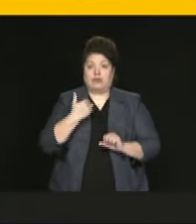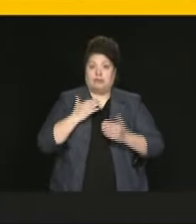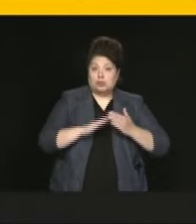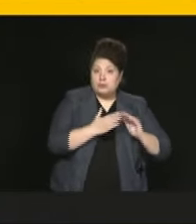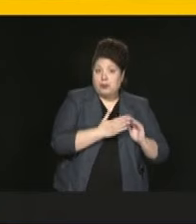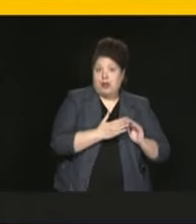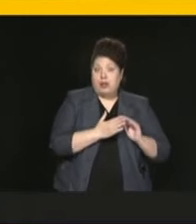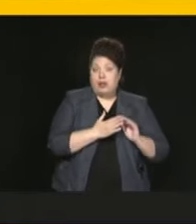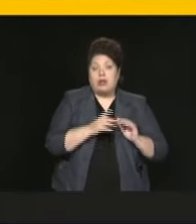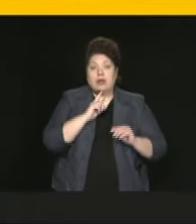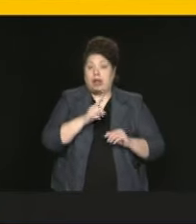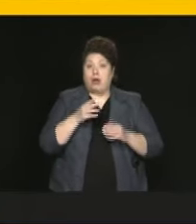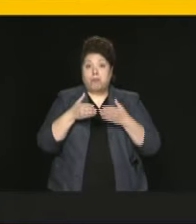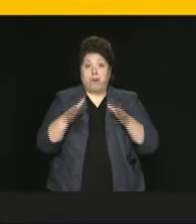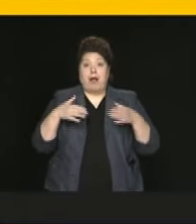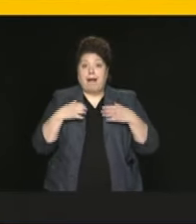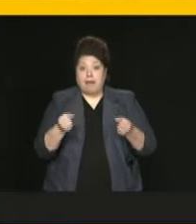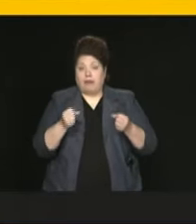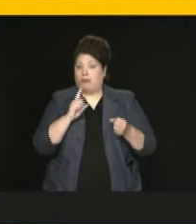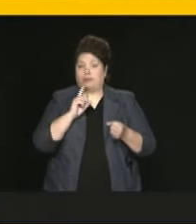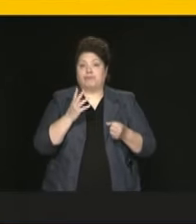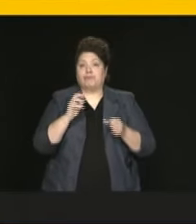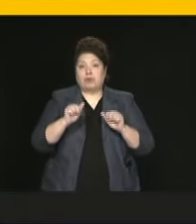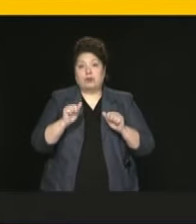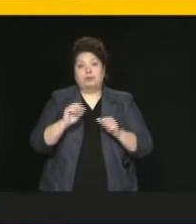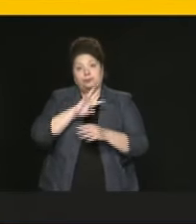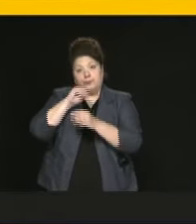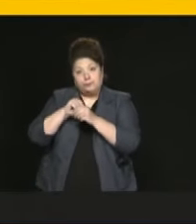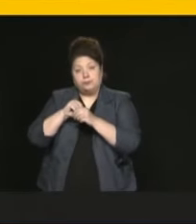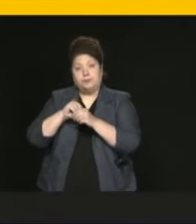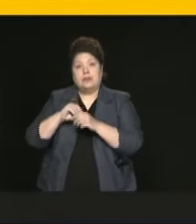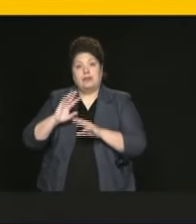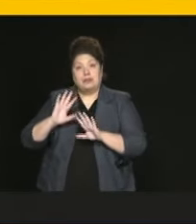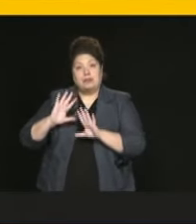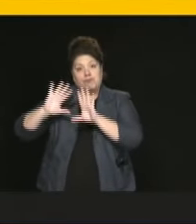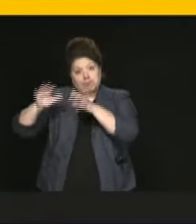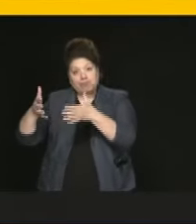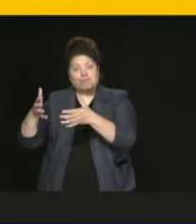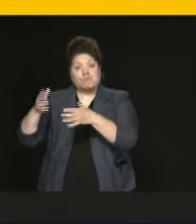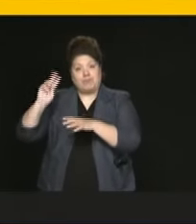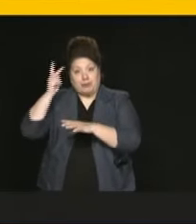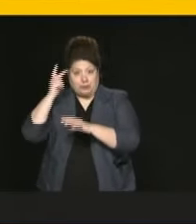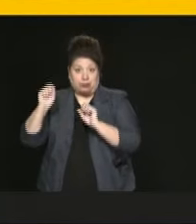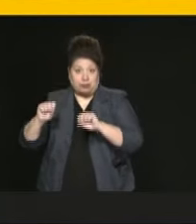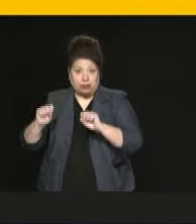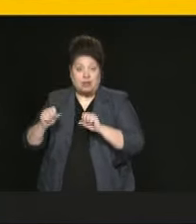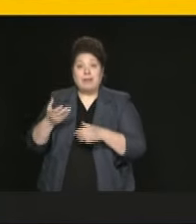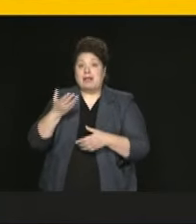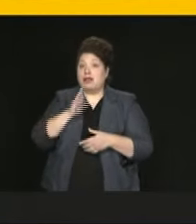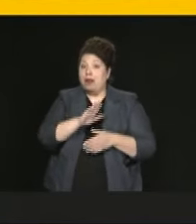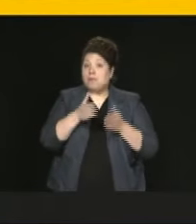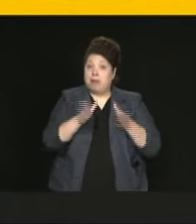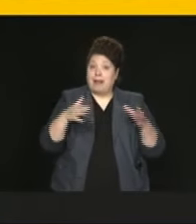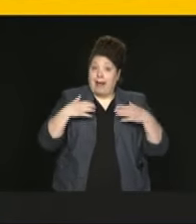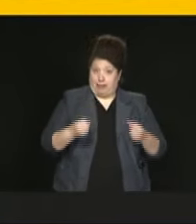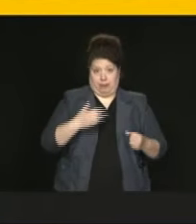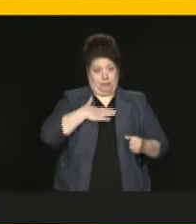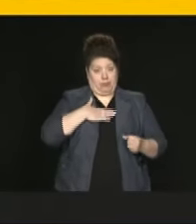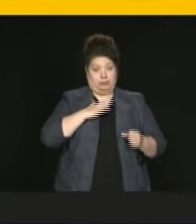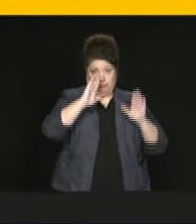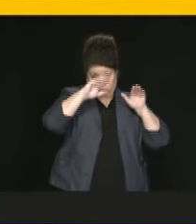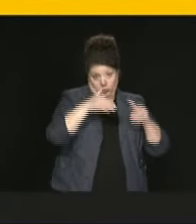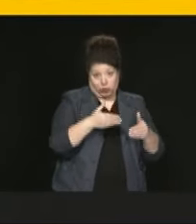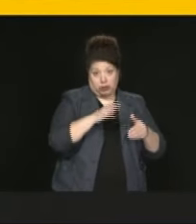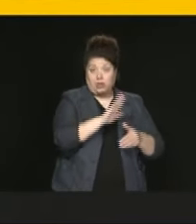say, the public health aspects. We certainly show from the epidemiology that the older individuals,